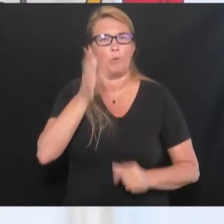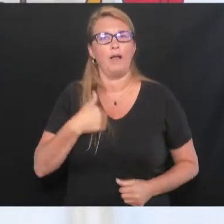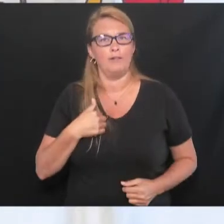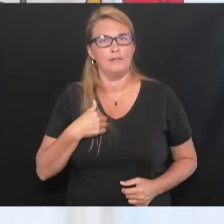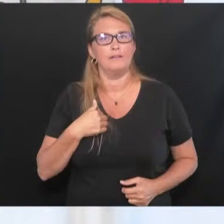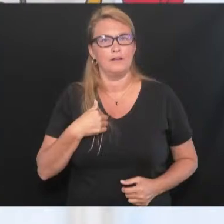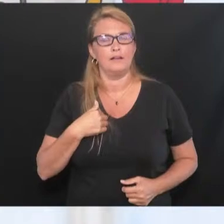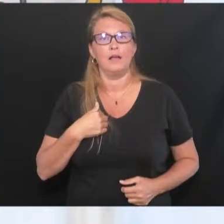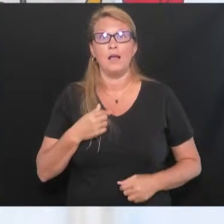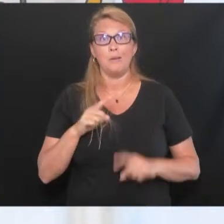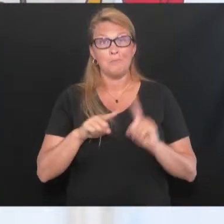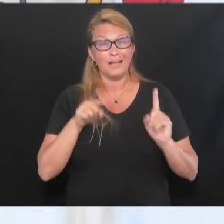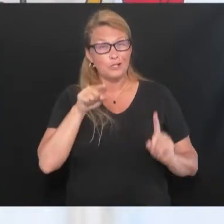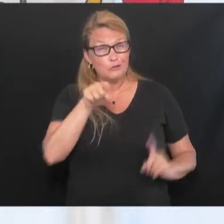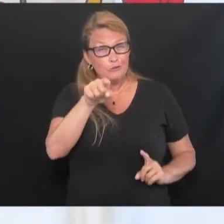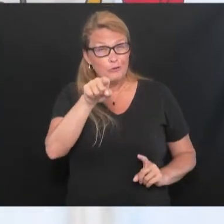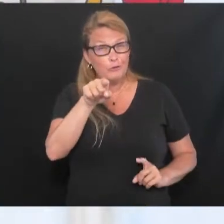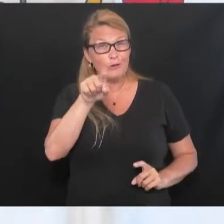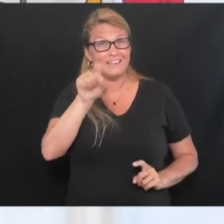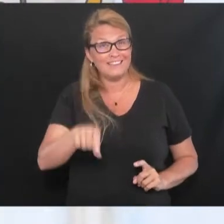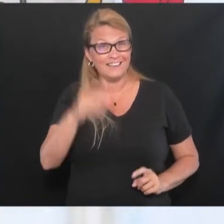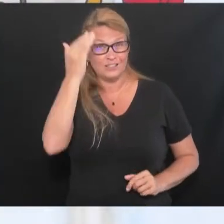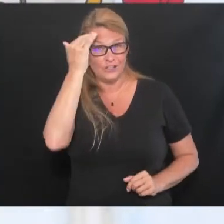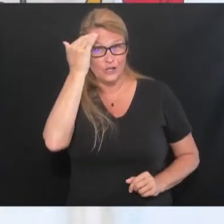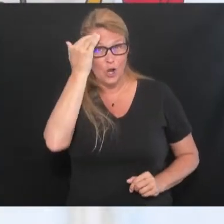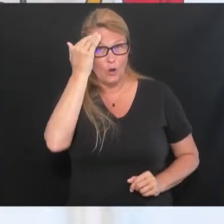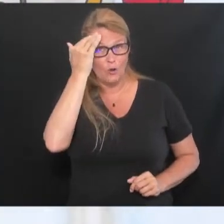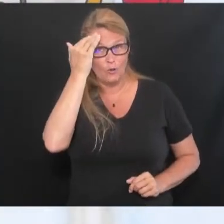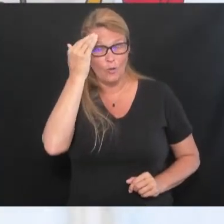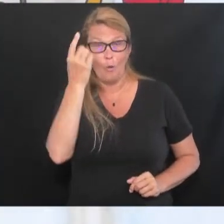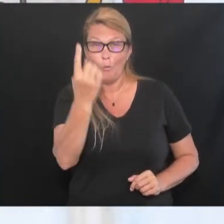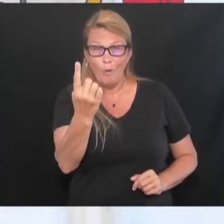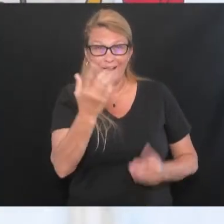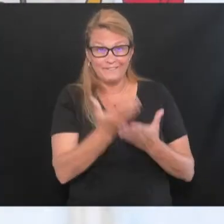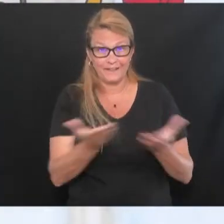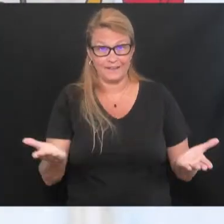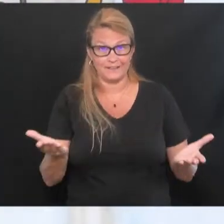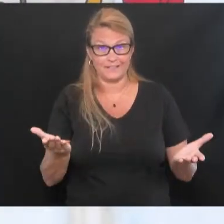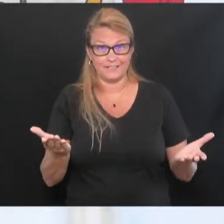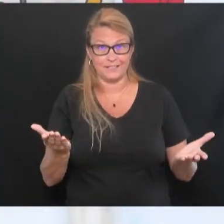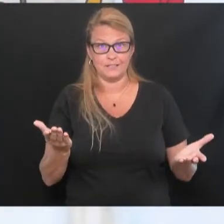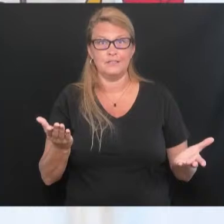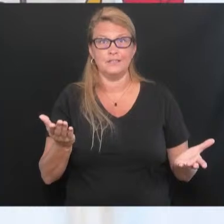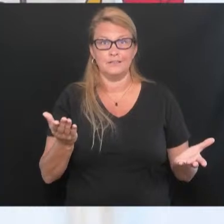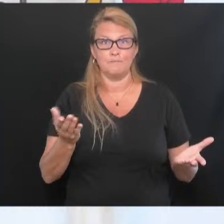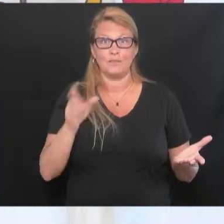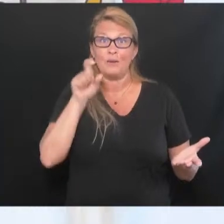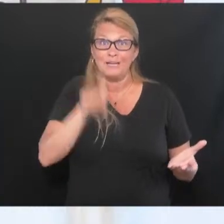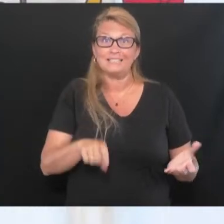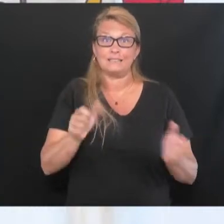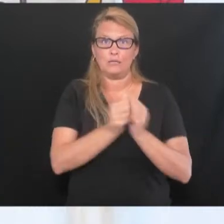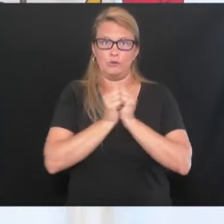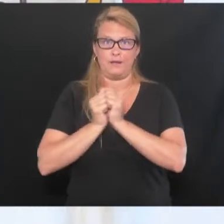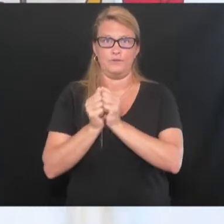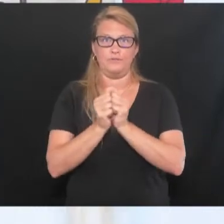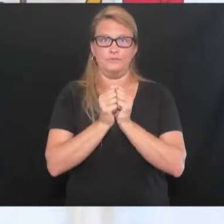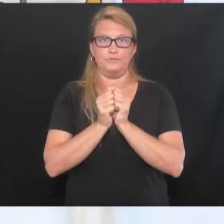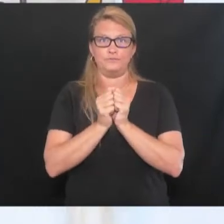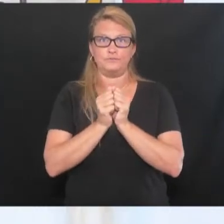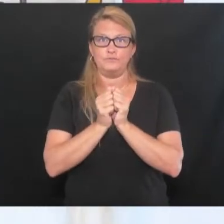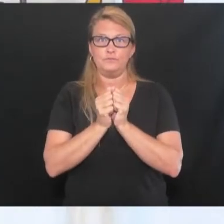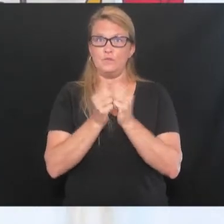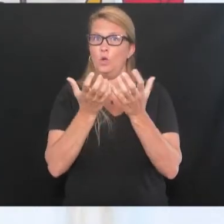But you need to know, West Virginia, one thing loud and clear from me, and that is just this. We need to stay together. We don't